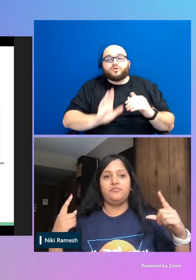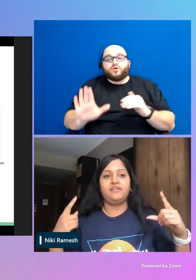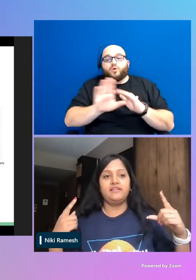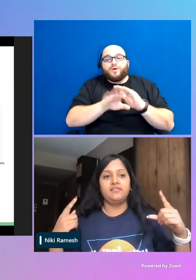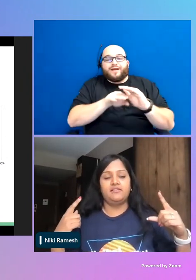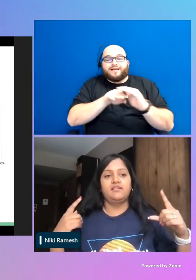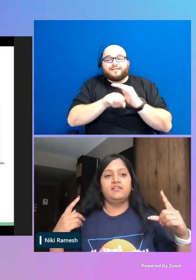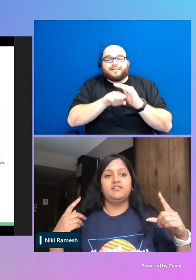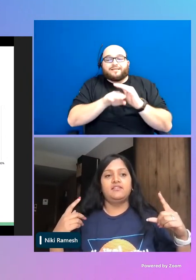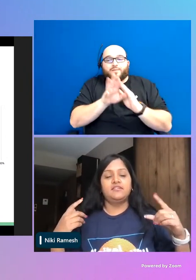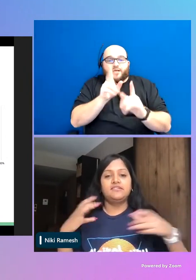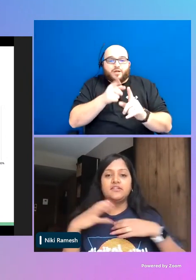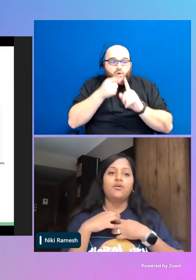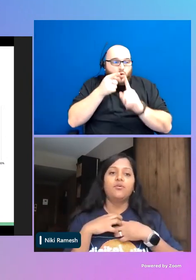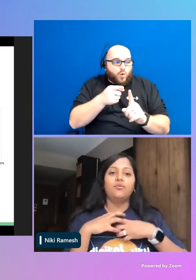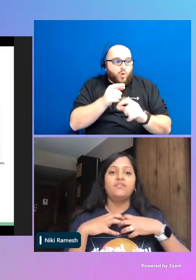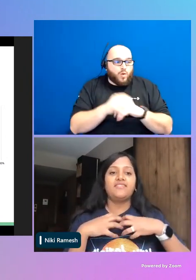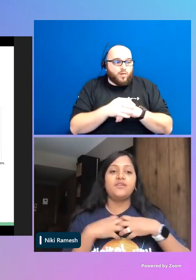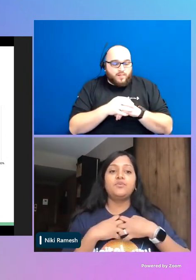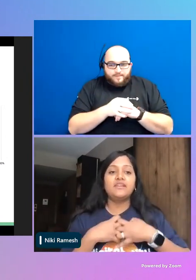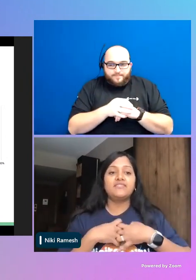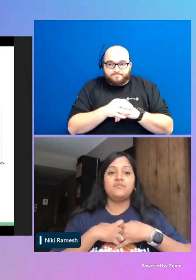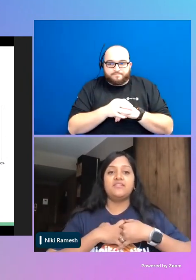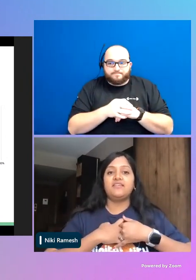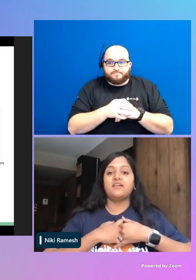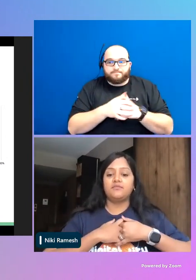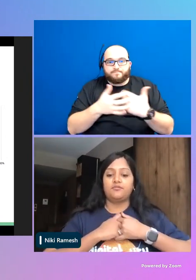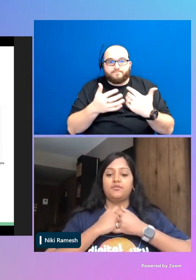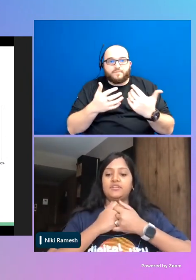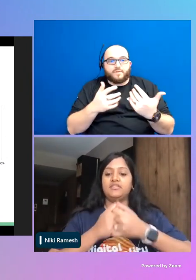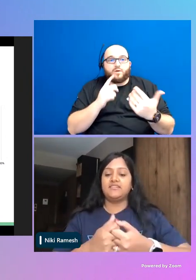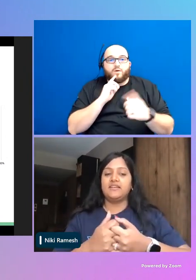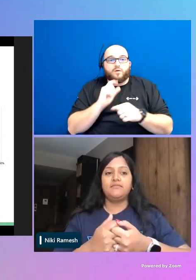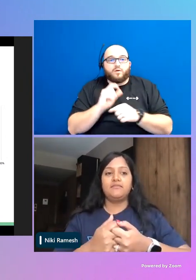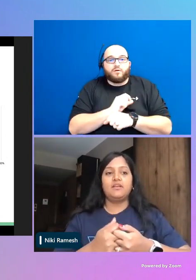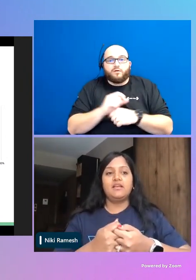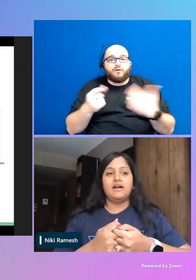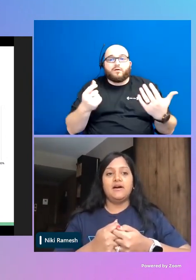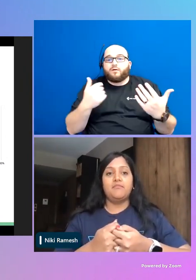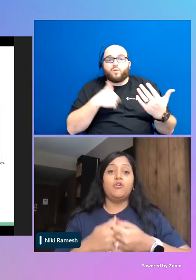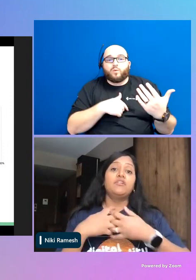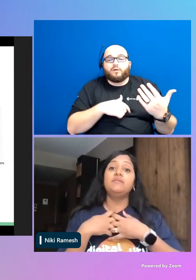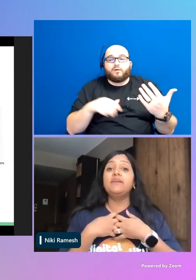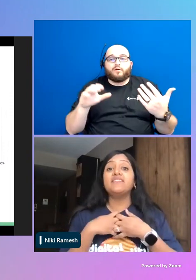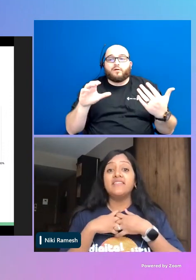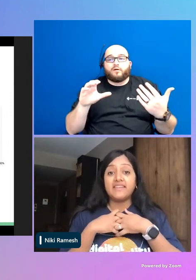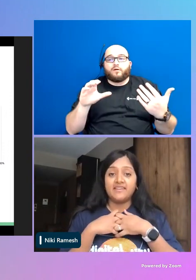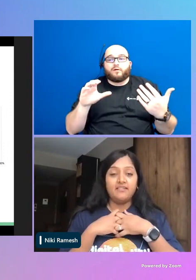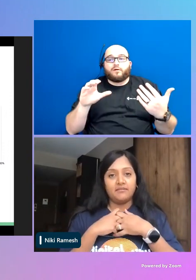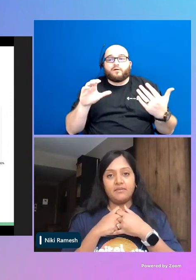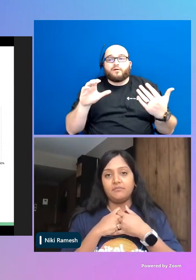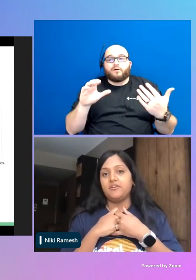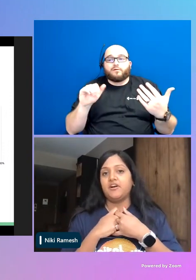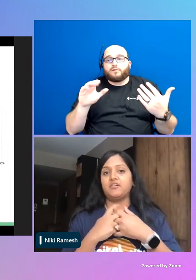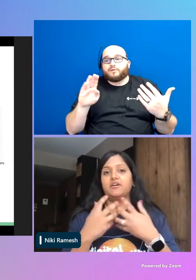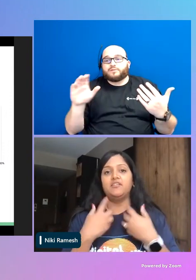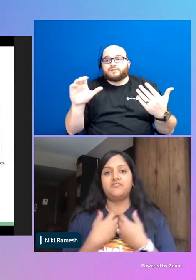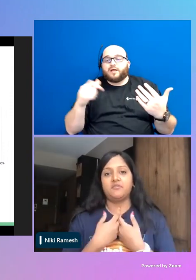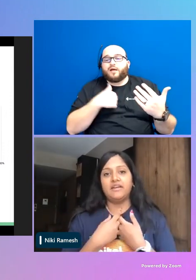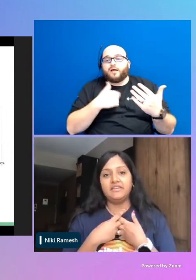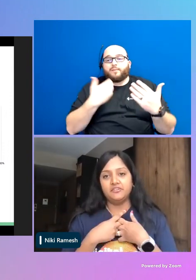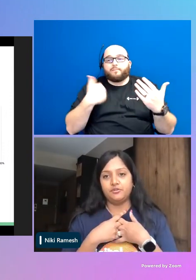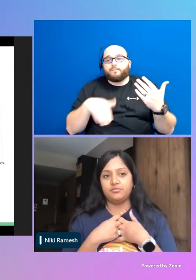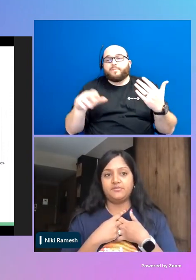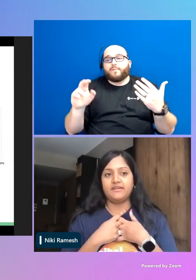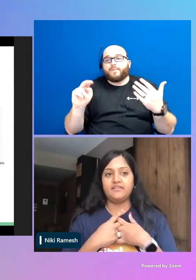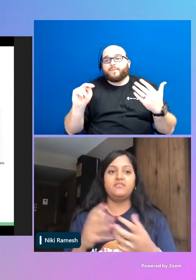goal ultimately. So say we as CBC come forward and say, or really me as Nikki, I'm going to talk about this